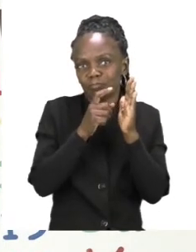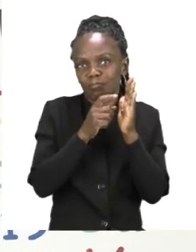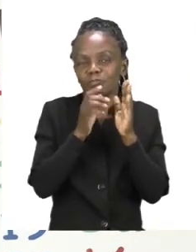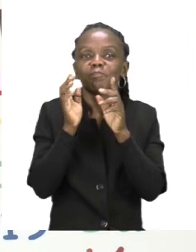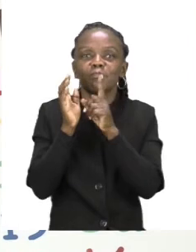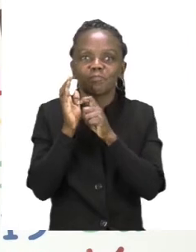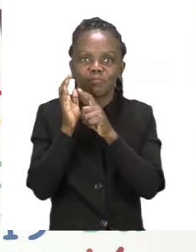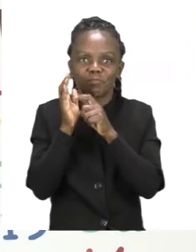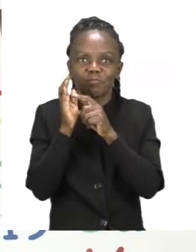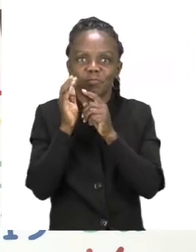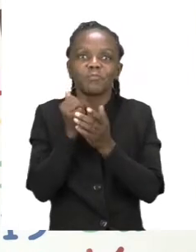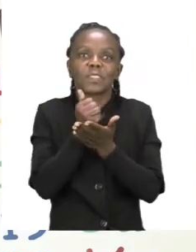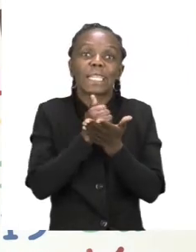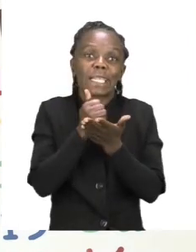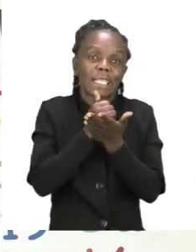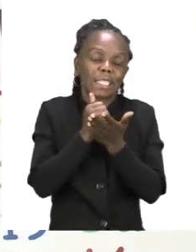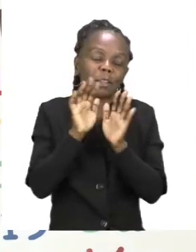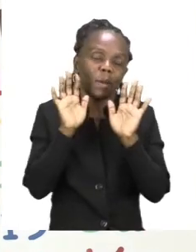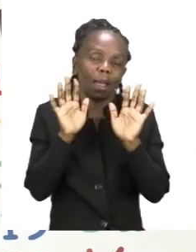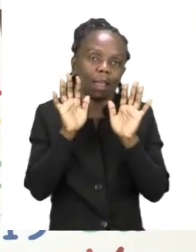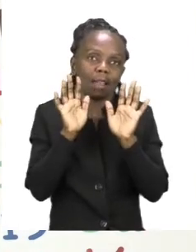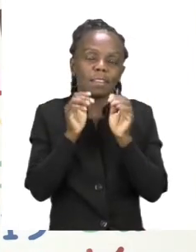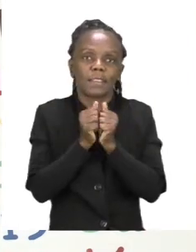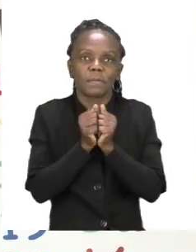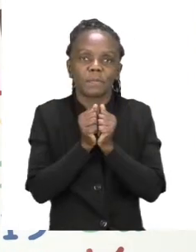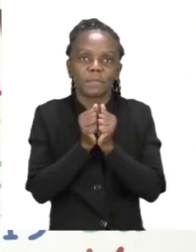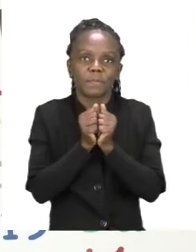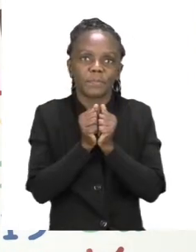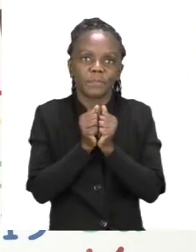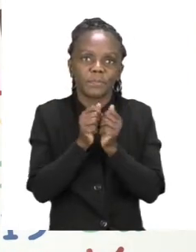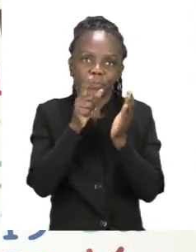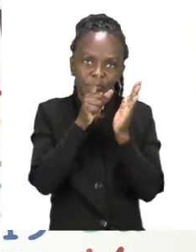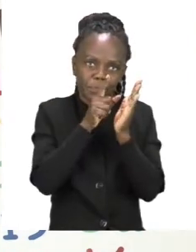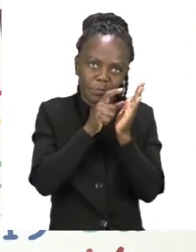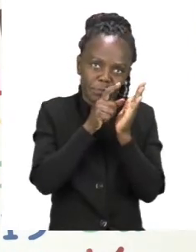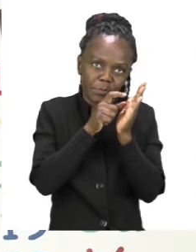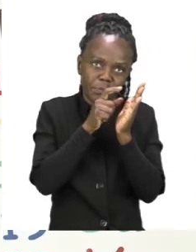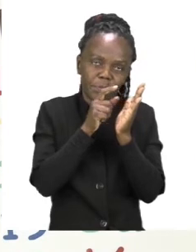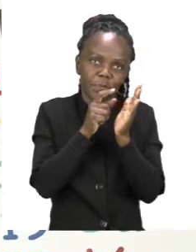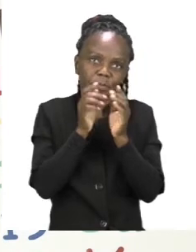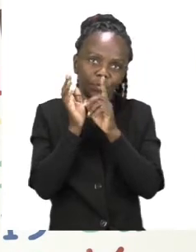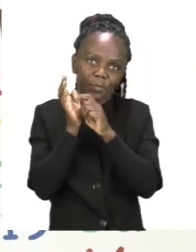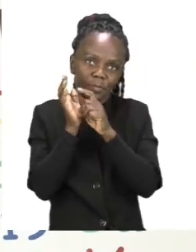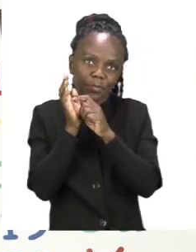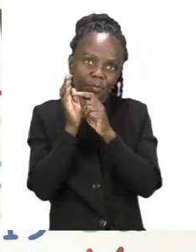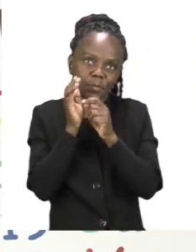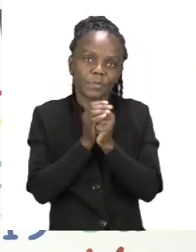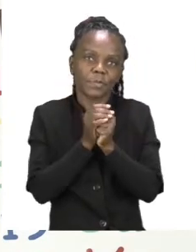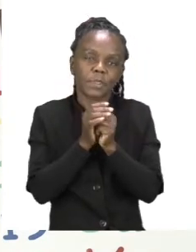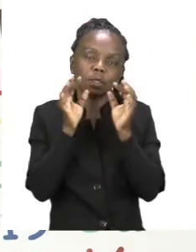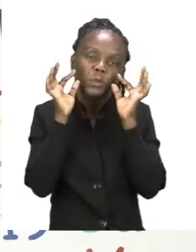sanitize. So please take your sanitizer and put a little bit on your hand. Then we are ready to sing